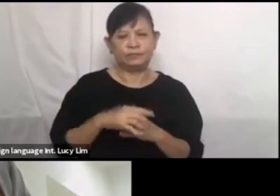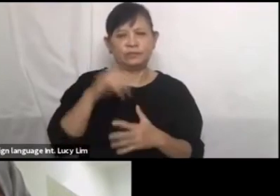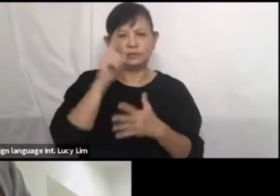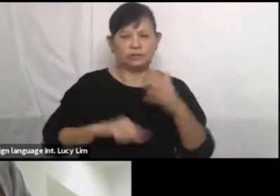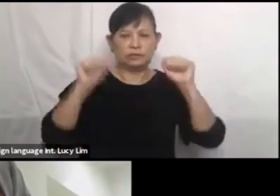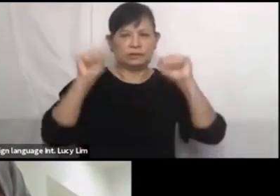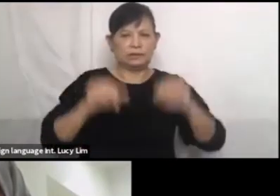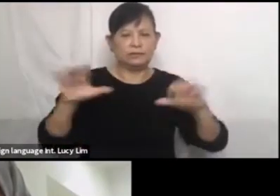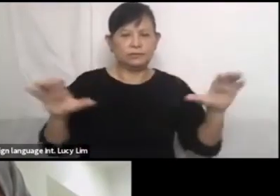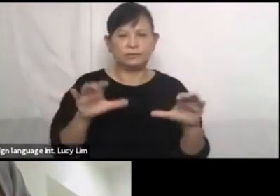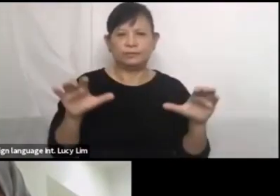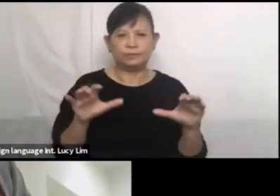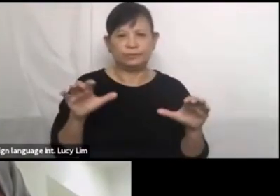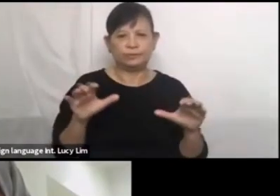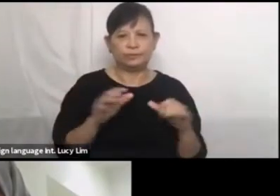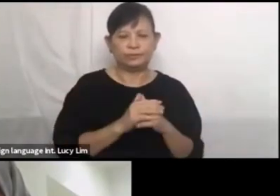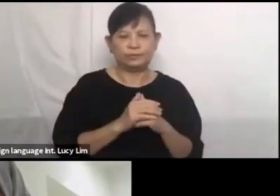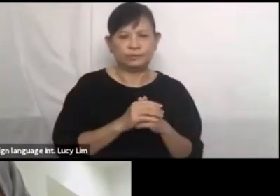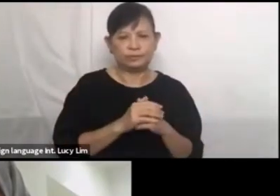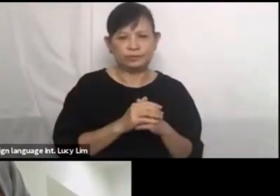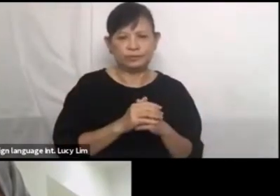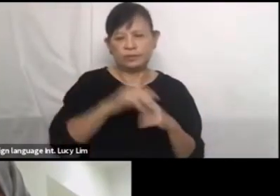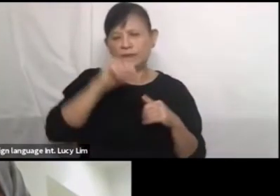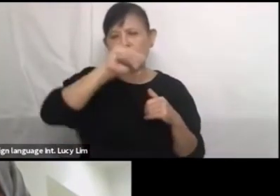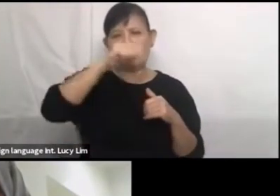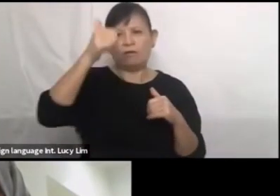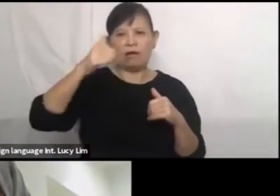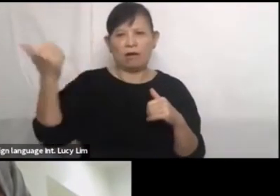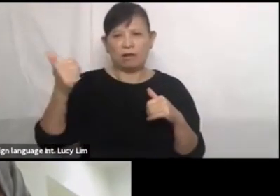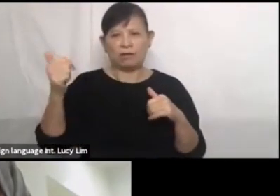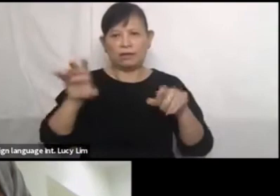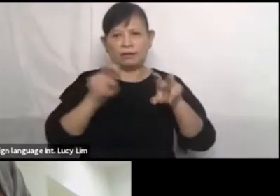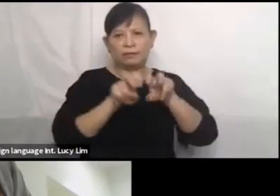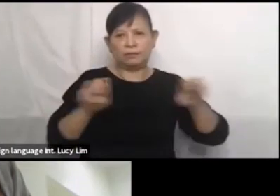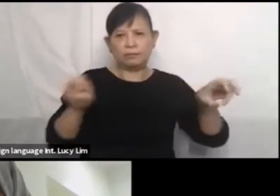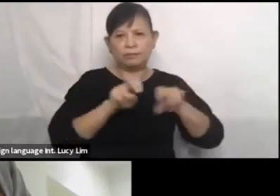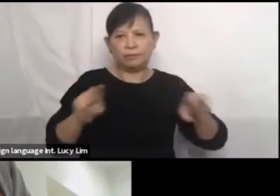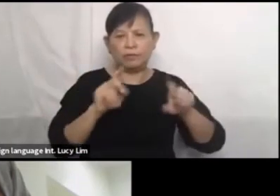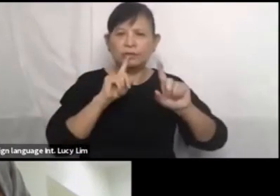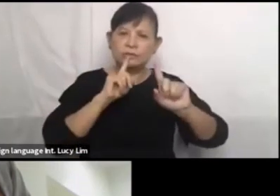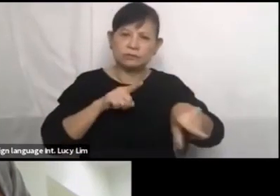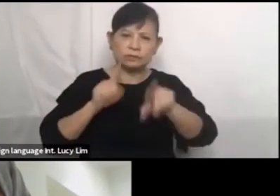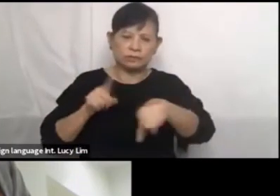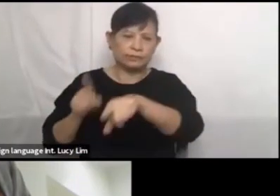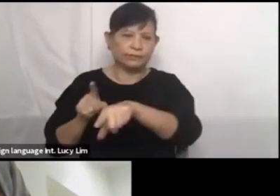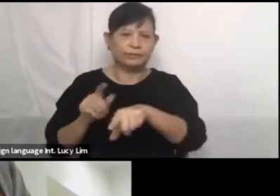more? Or any of the other panelists, if they would like to reply to the question.